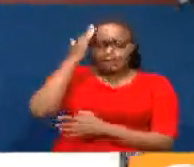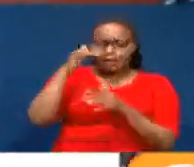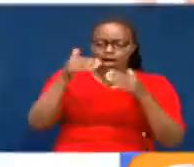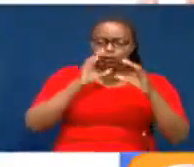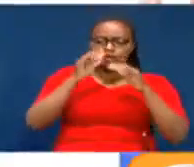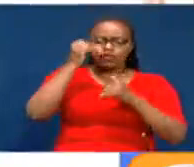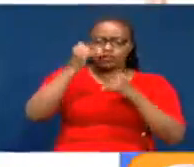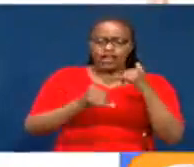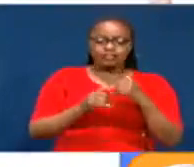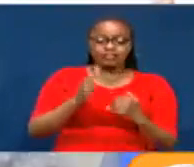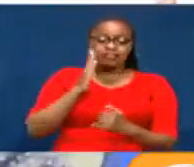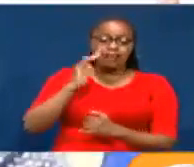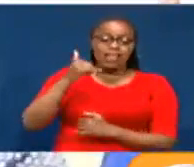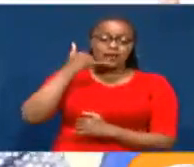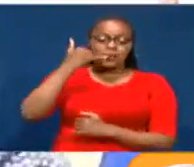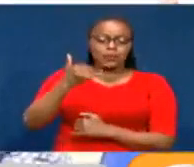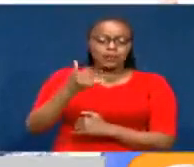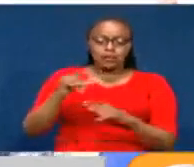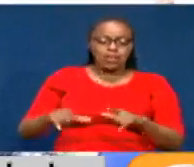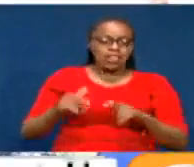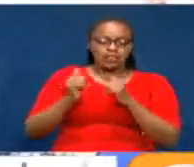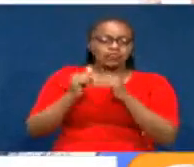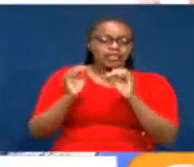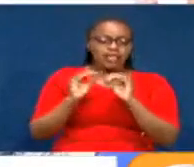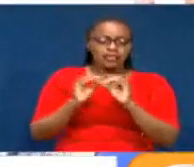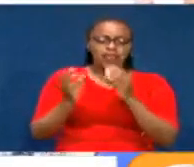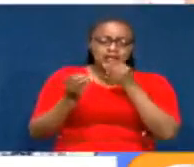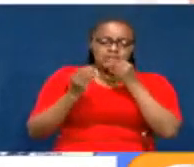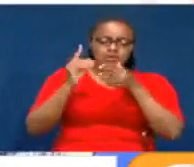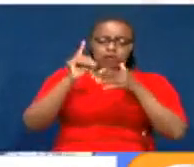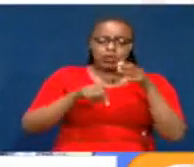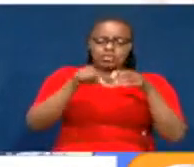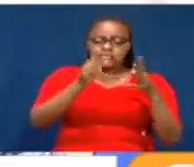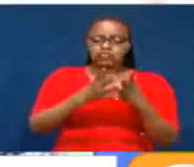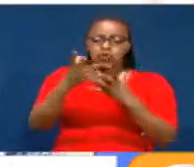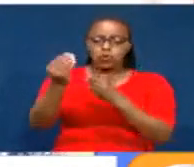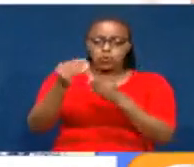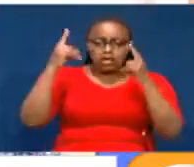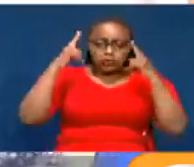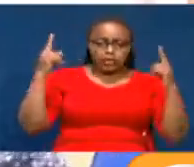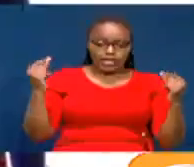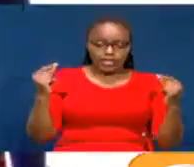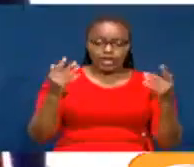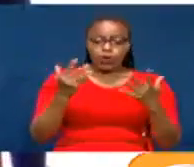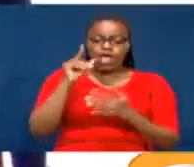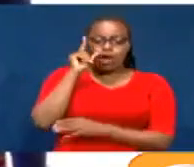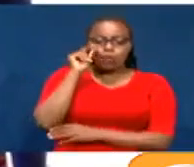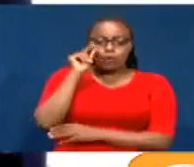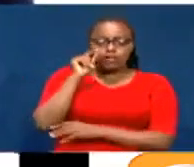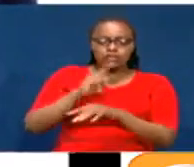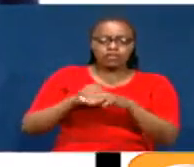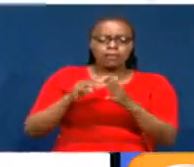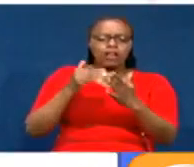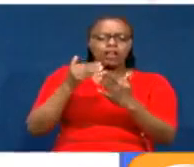conversation. Alinipigia simu kwa kuwa siishi naye. Akiniarifu kwamba anaenda kwa harusi Mombasa.